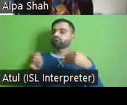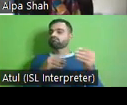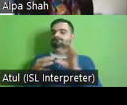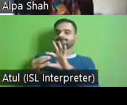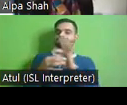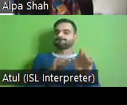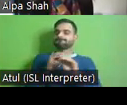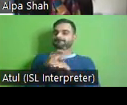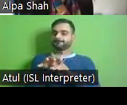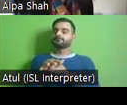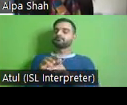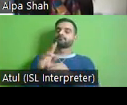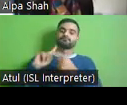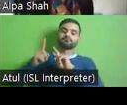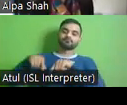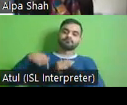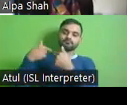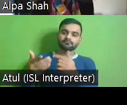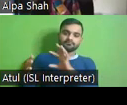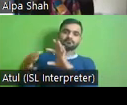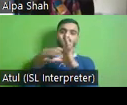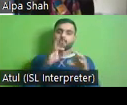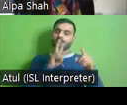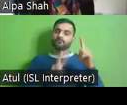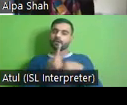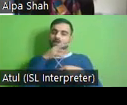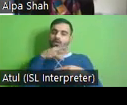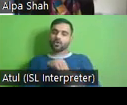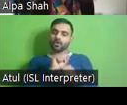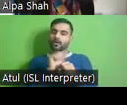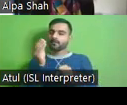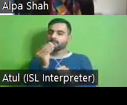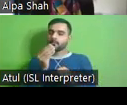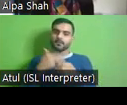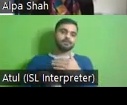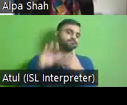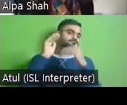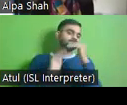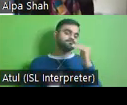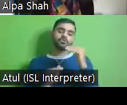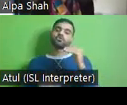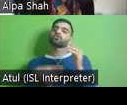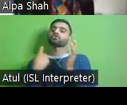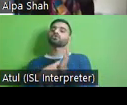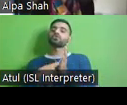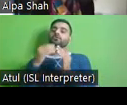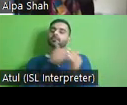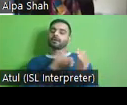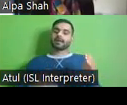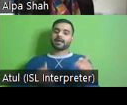historically by relatively egalitarian values, which somewhat undermine the hierarchies of caste